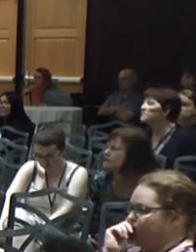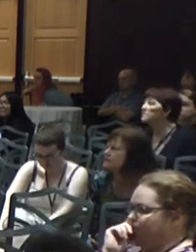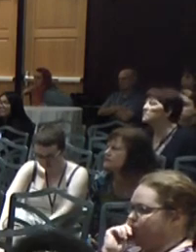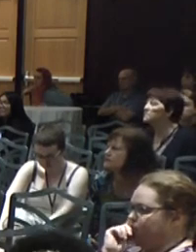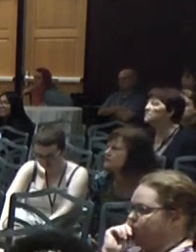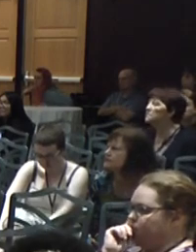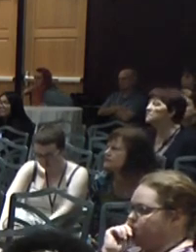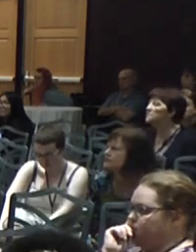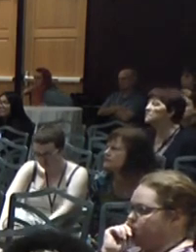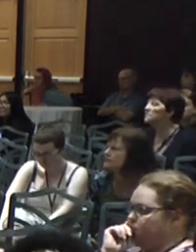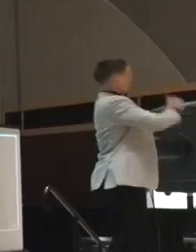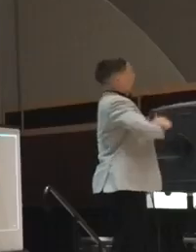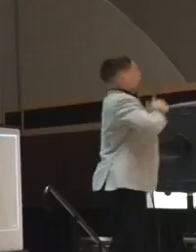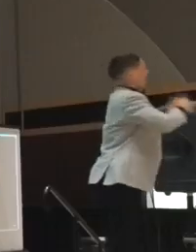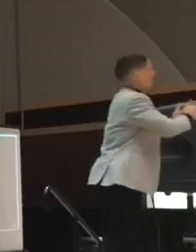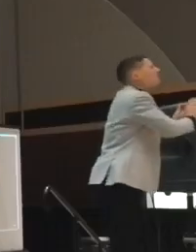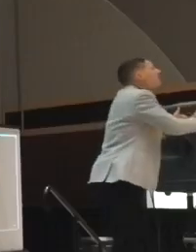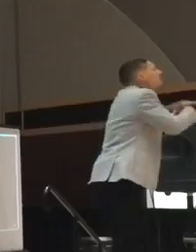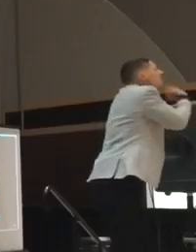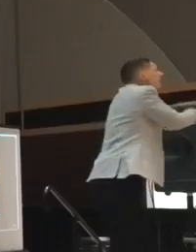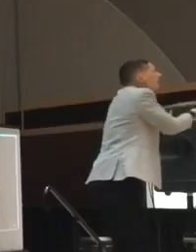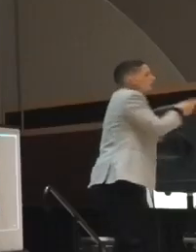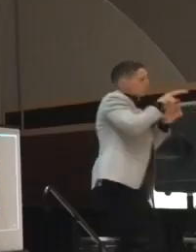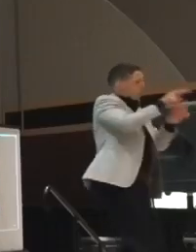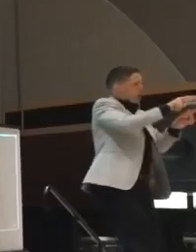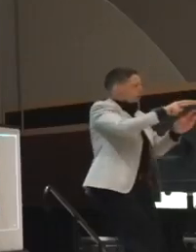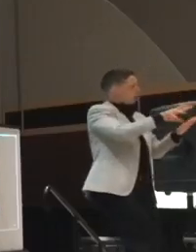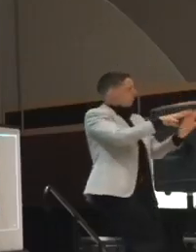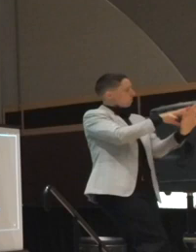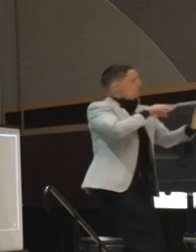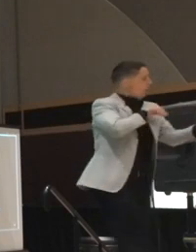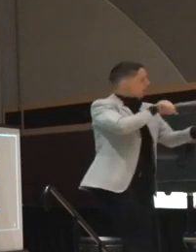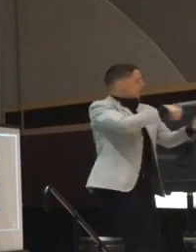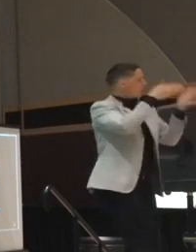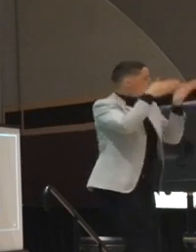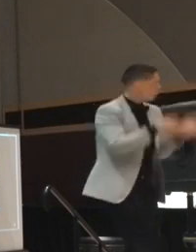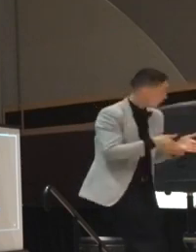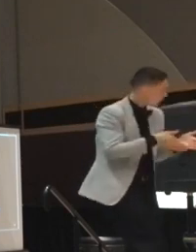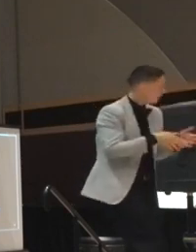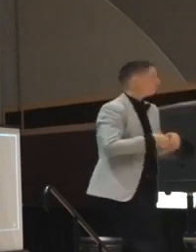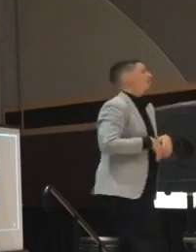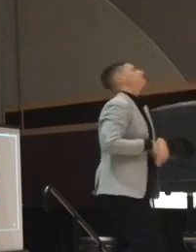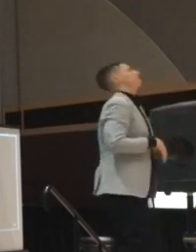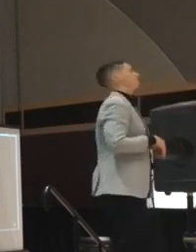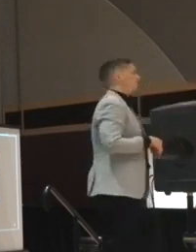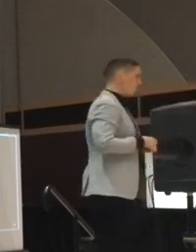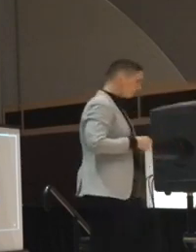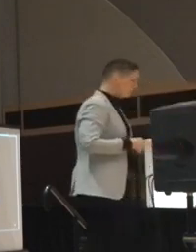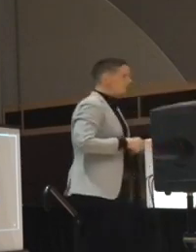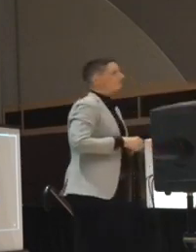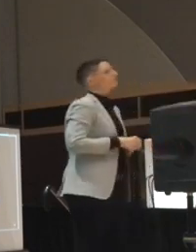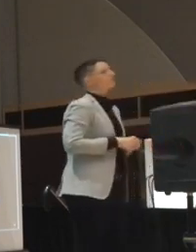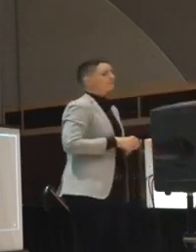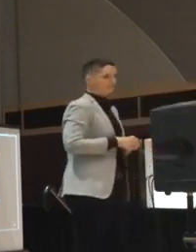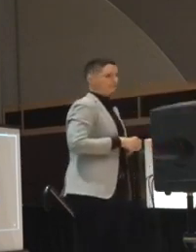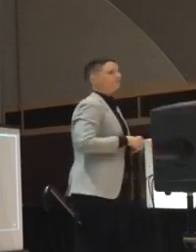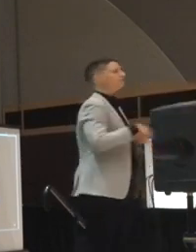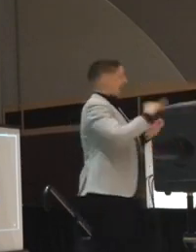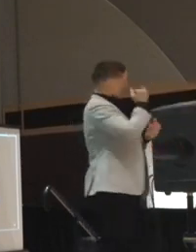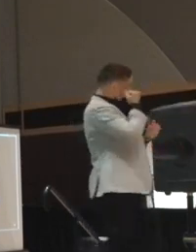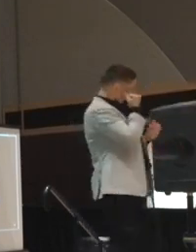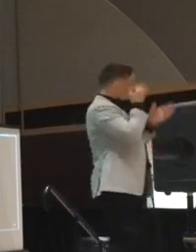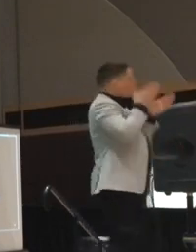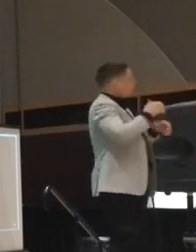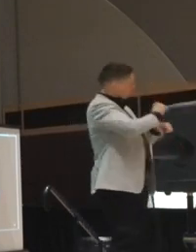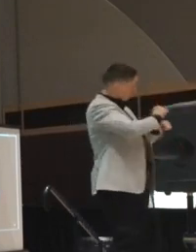video or something to see how to interact with customers, even when you're on the shop, on the store's floor. You see, now as I'm talking about